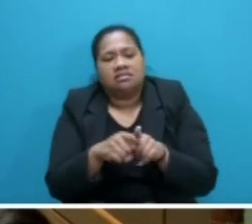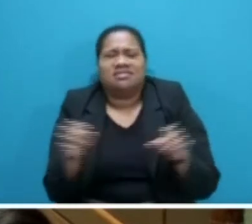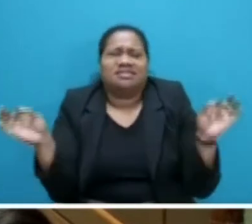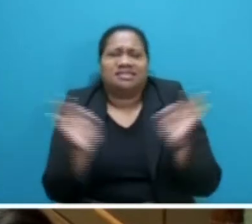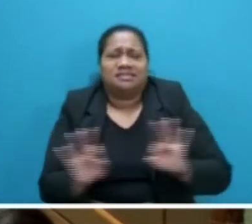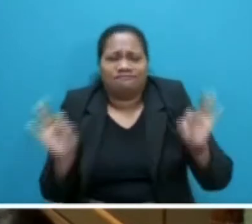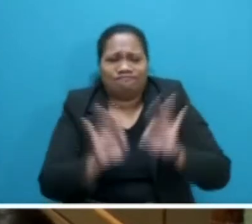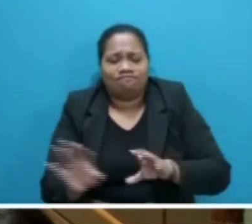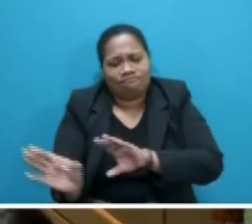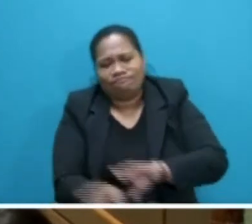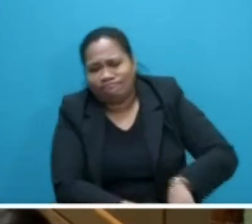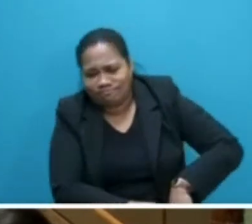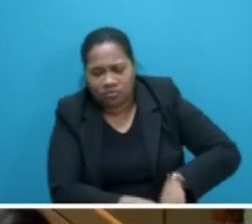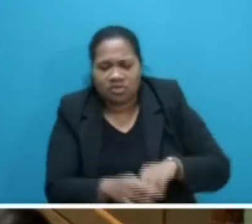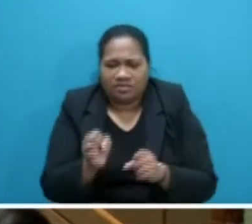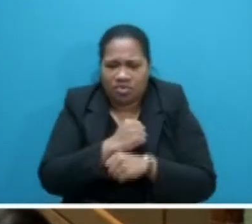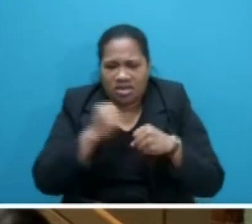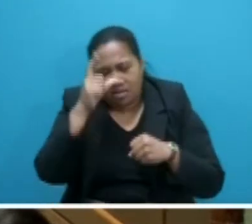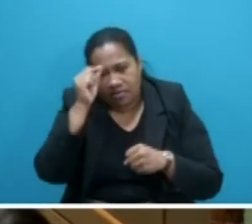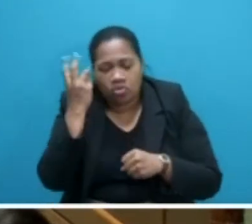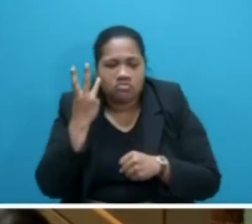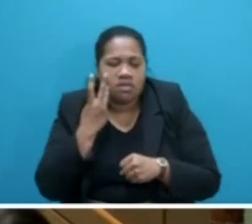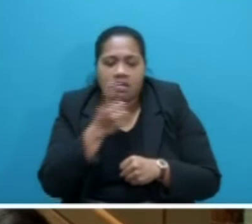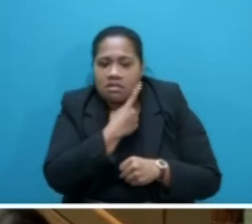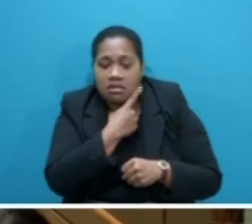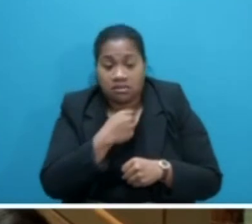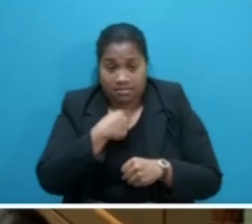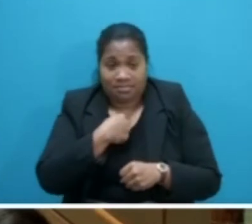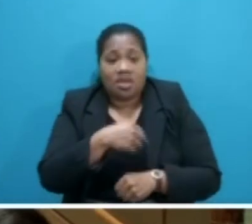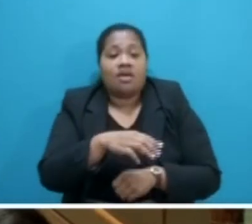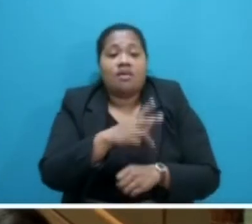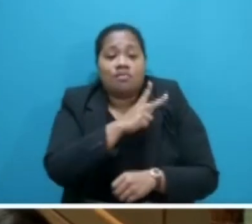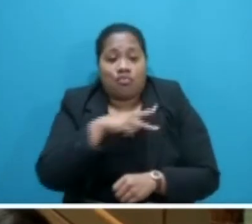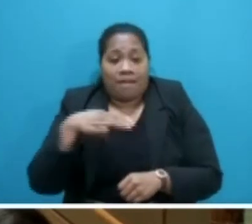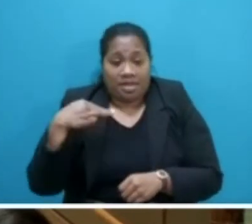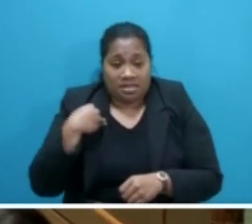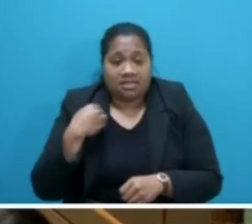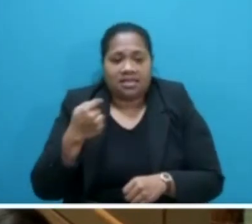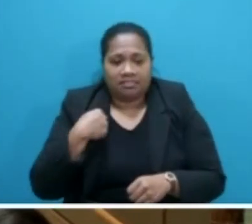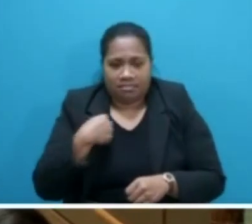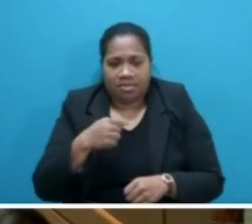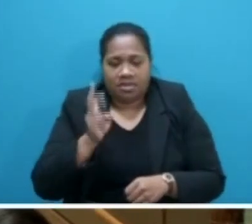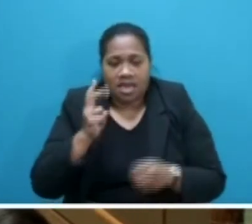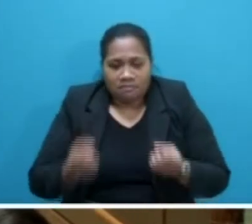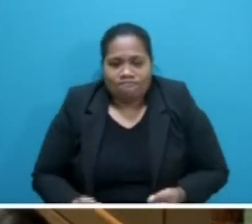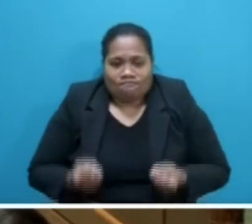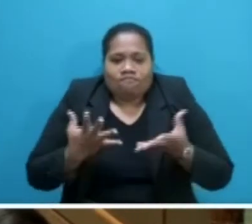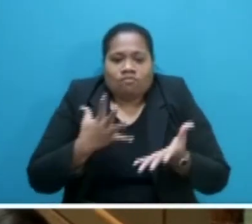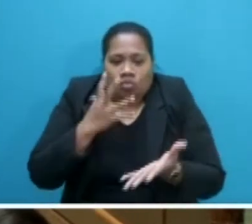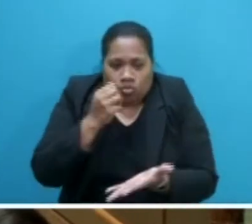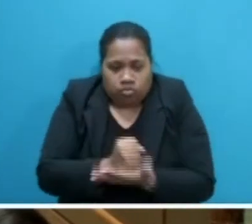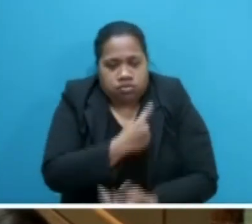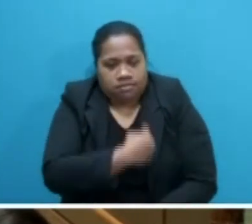women and girls. As Prime Minister, I reaffirm to my total commitment to our urgent campaign